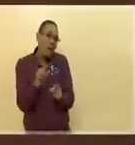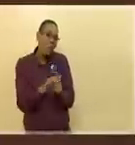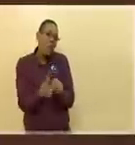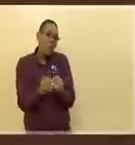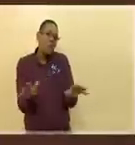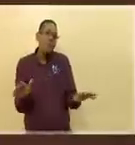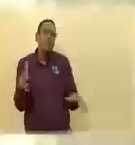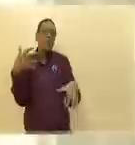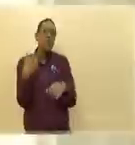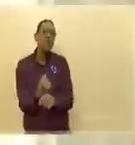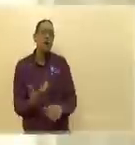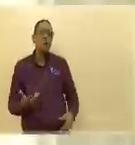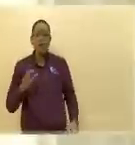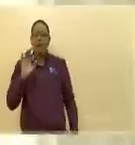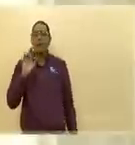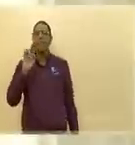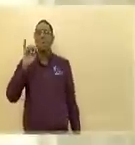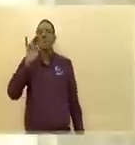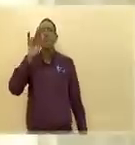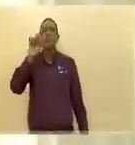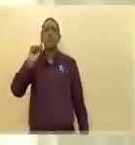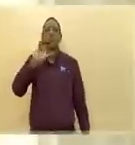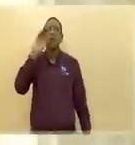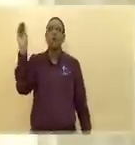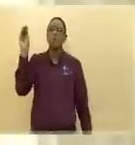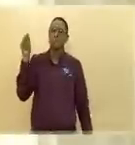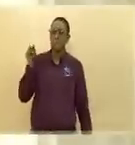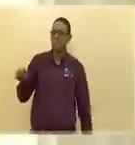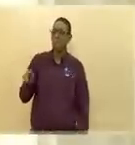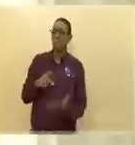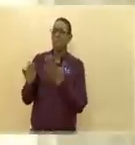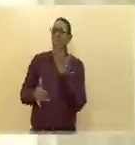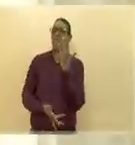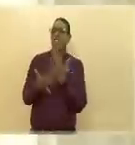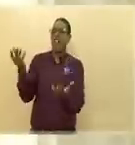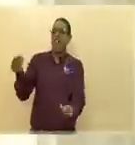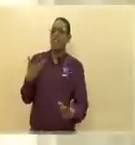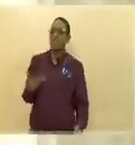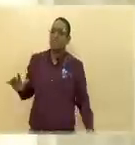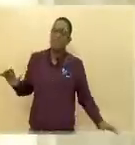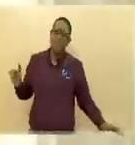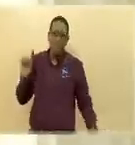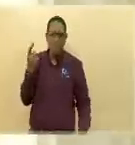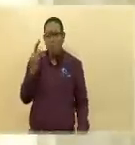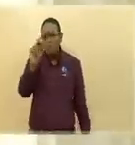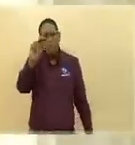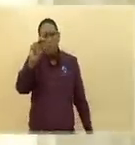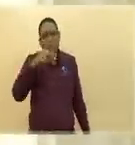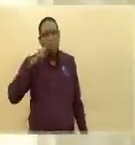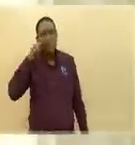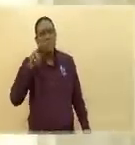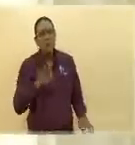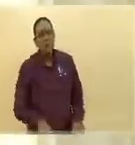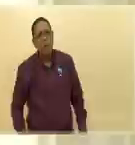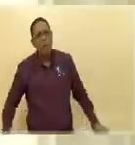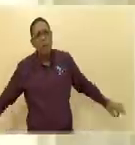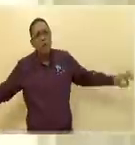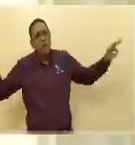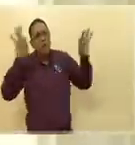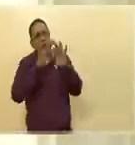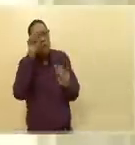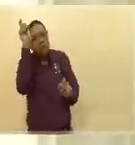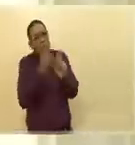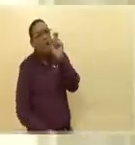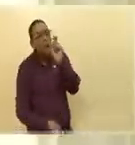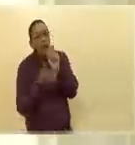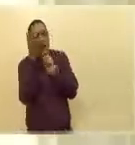summary, Fujitsu do not see this project just as a technology project. We see it as a pivotal step in digitally